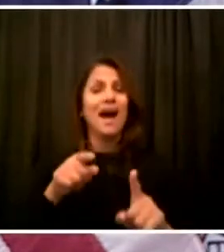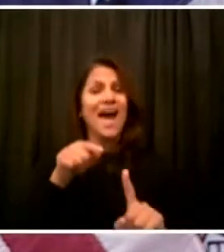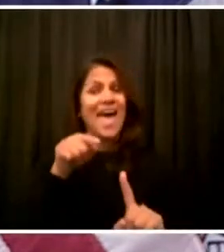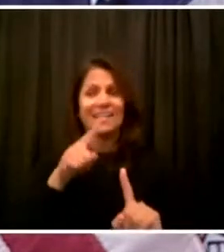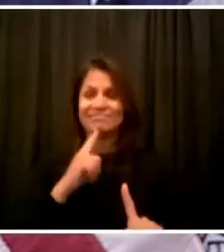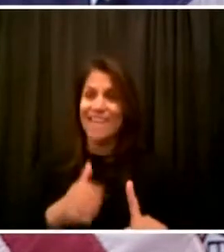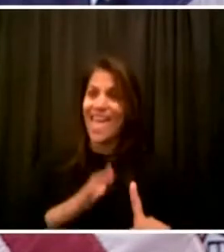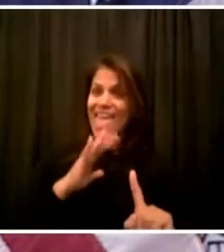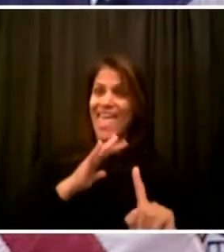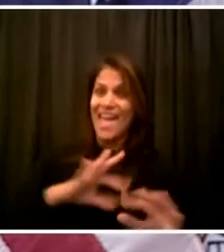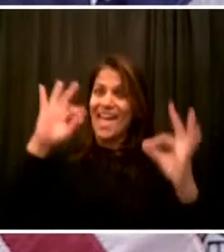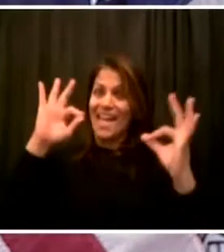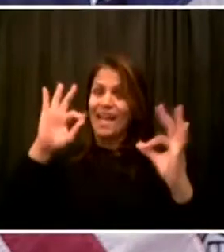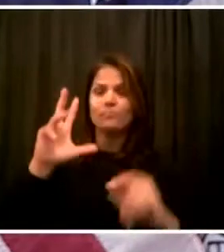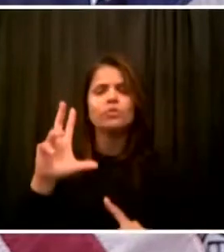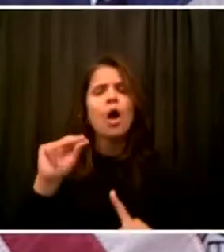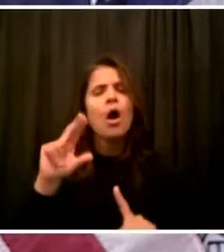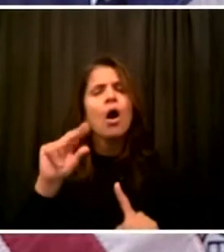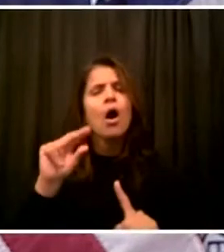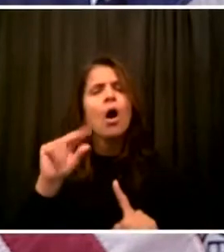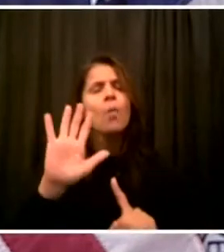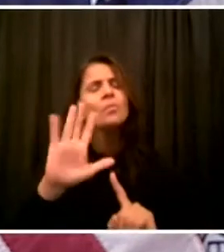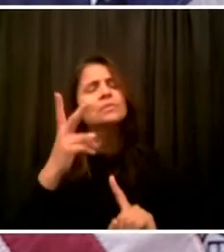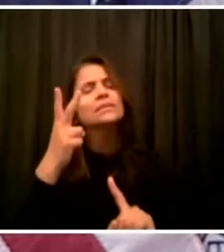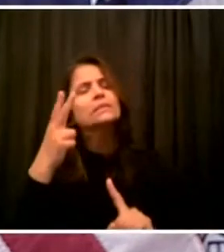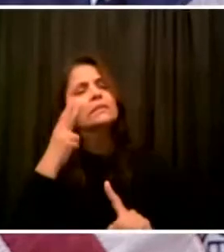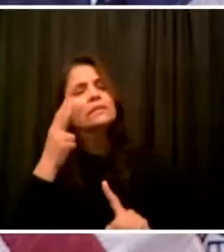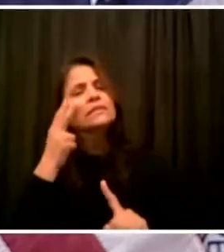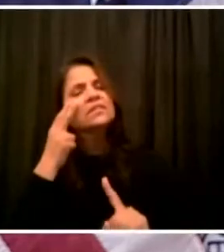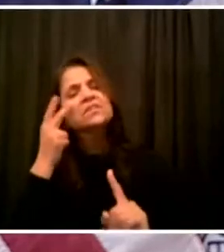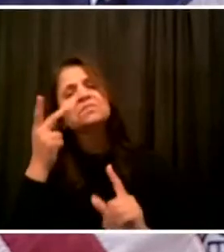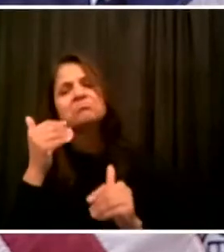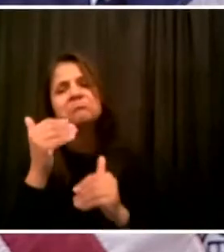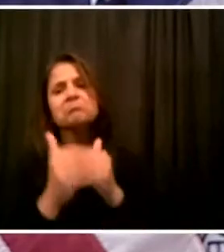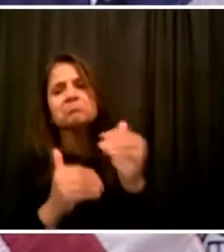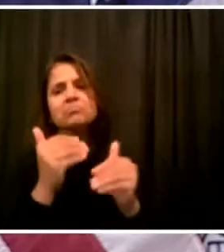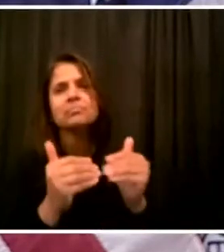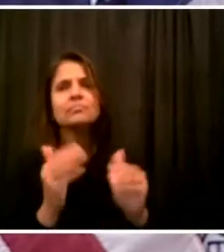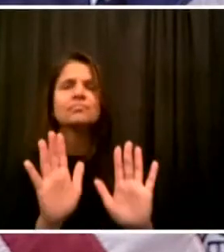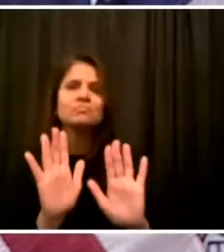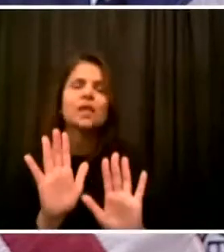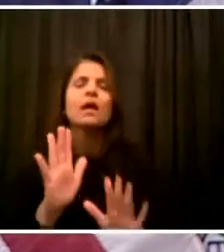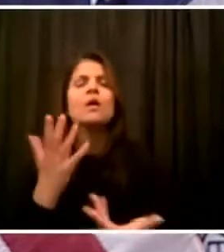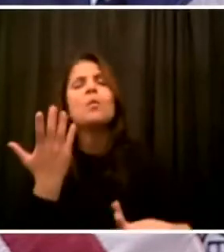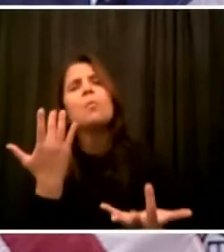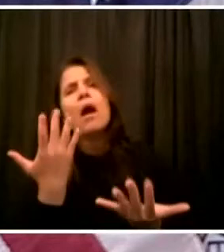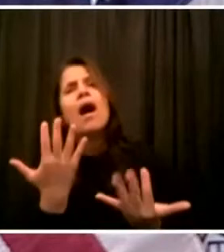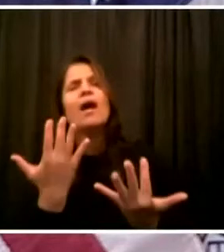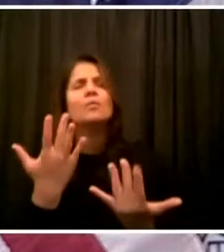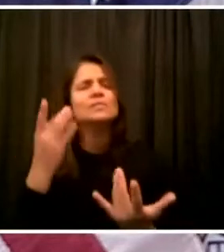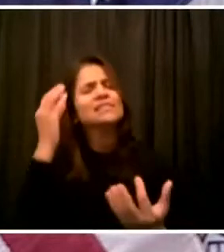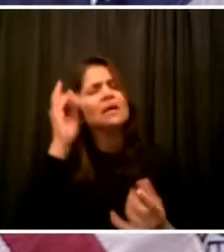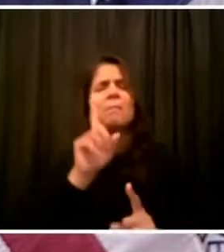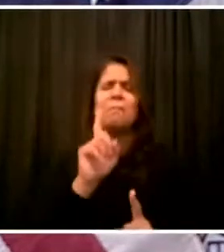Even the streets don't instantly achieve all of those goals. So we have to be smart about it. But I